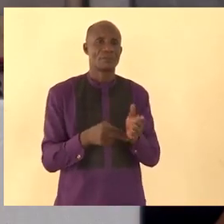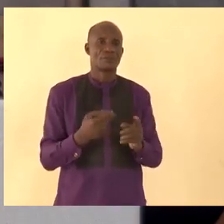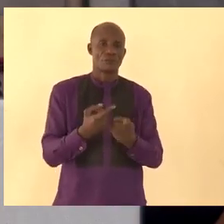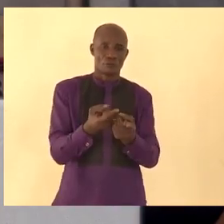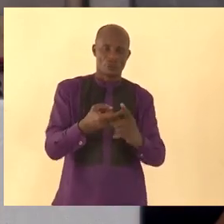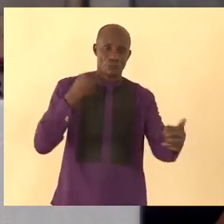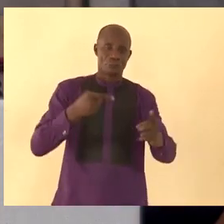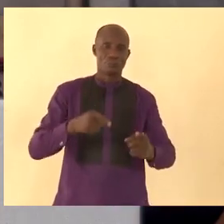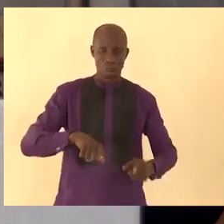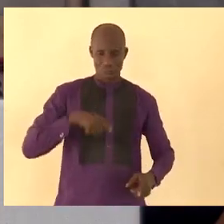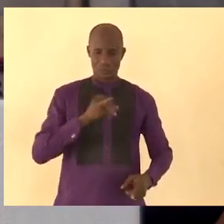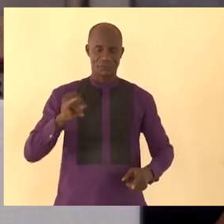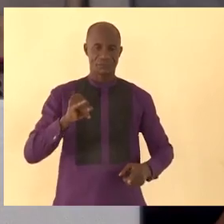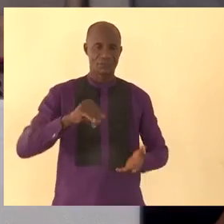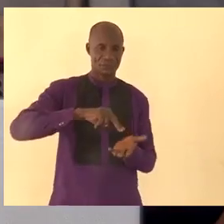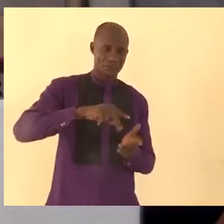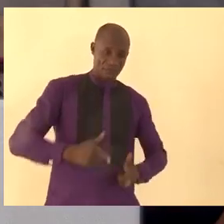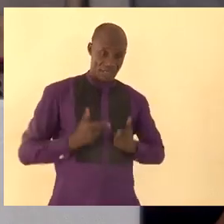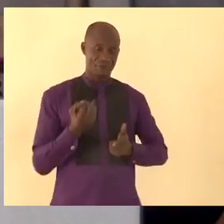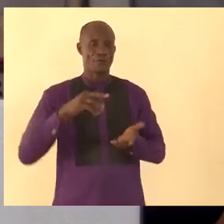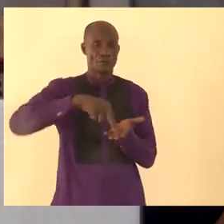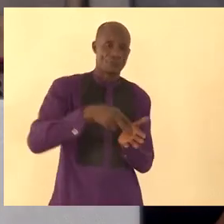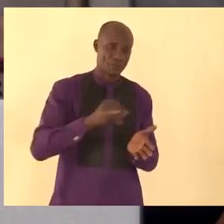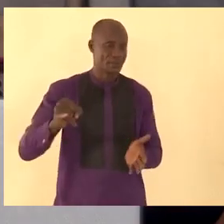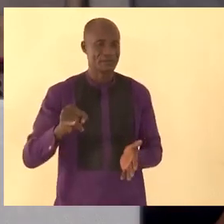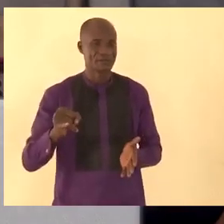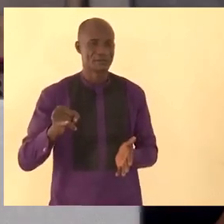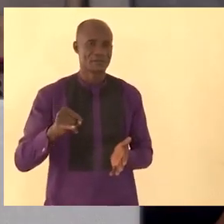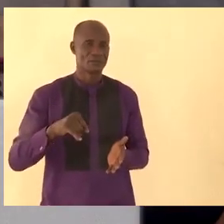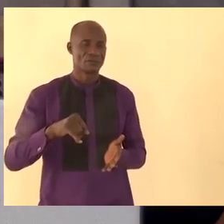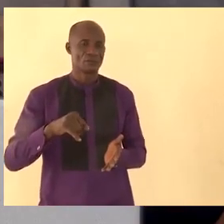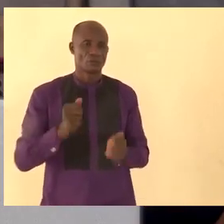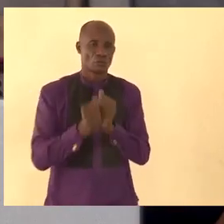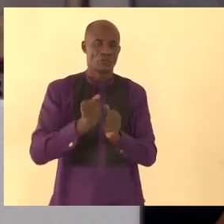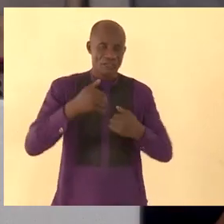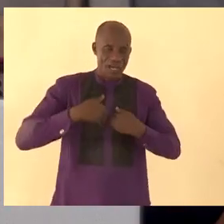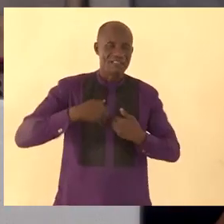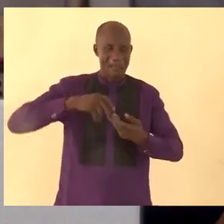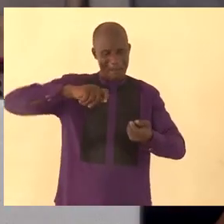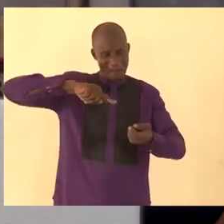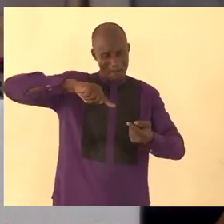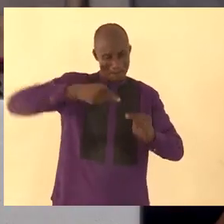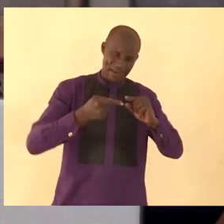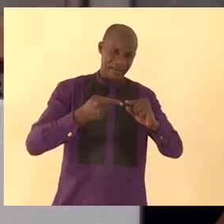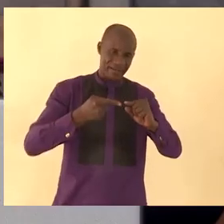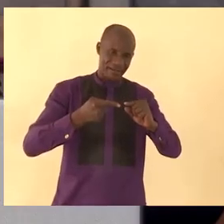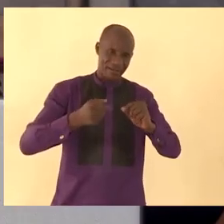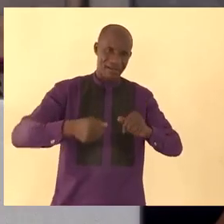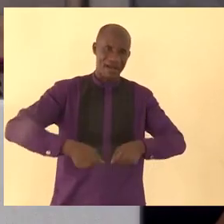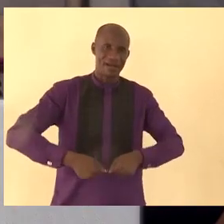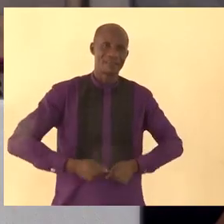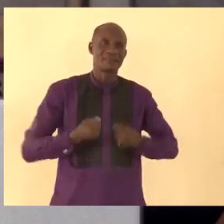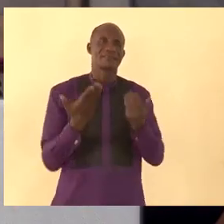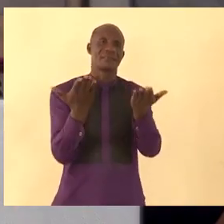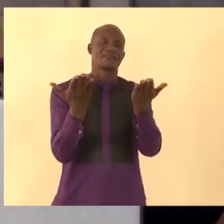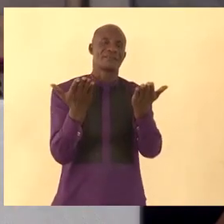meaning. That life of meaning may entail a lot of pain, a lot of sacrifice, but true